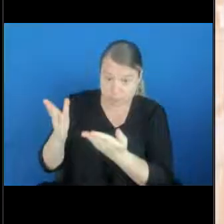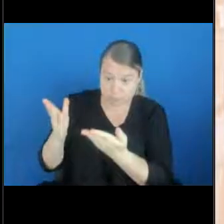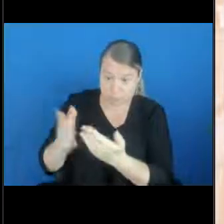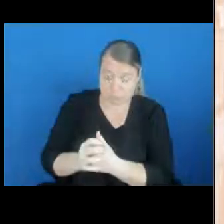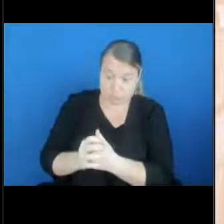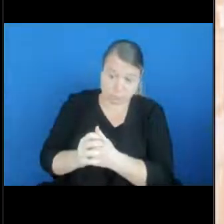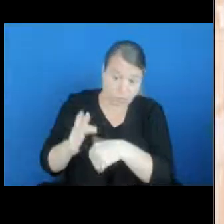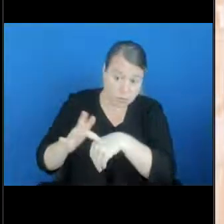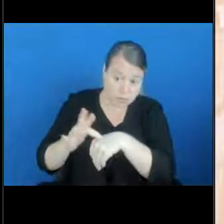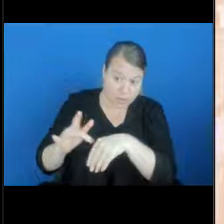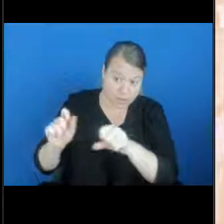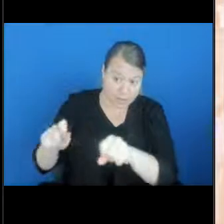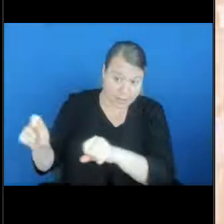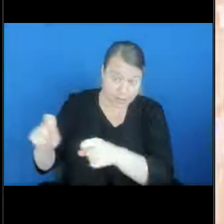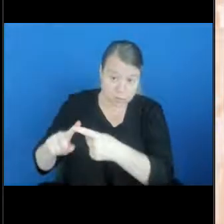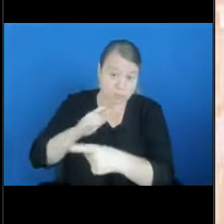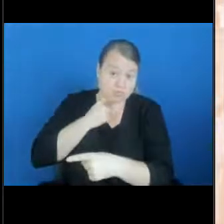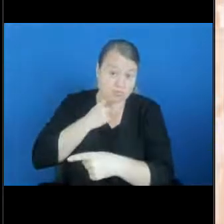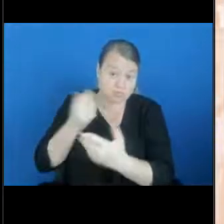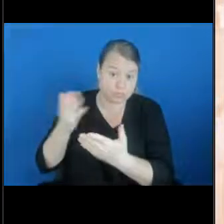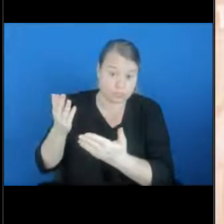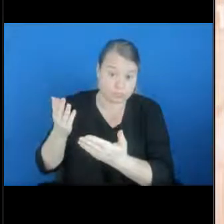are you able to unmute yourself?